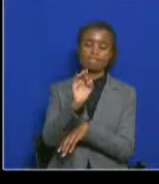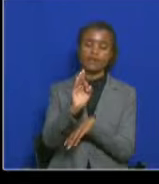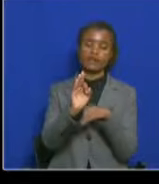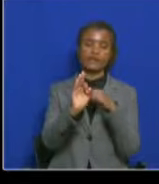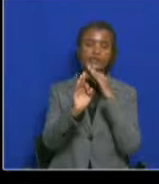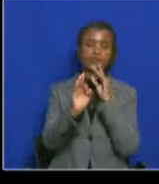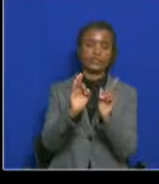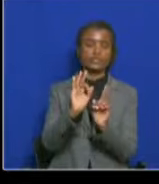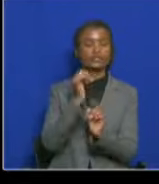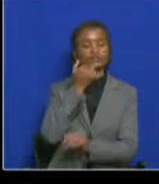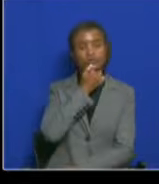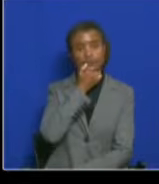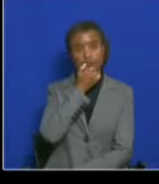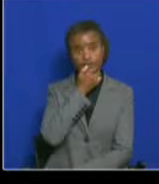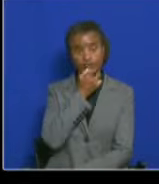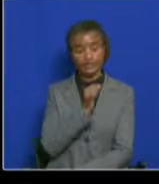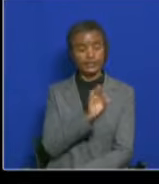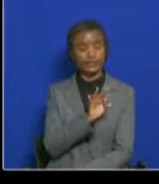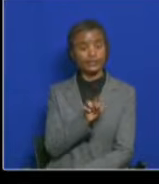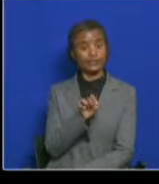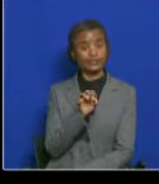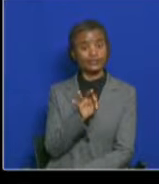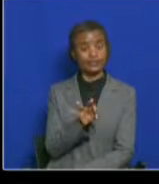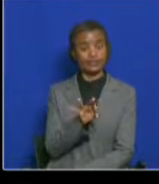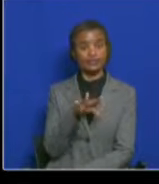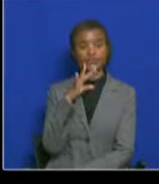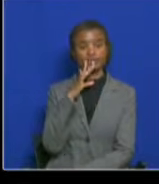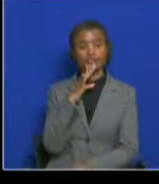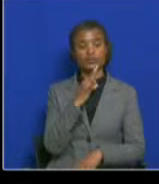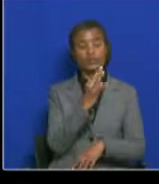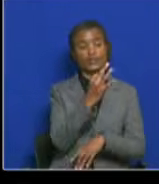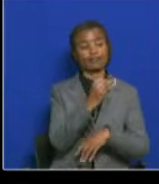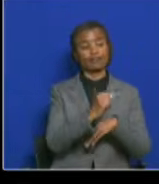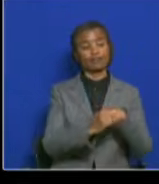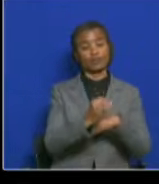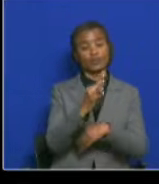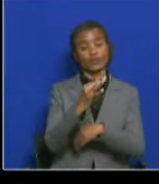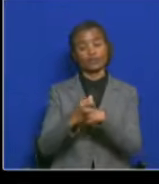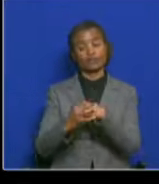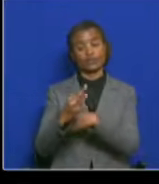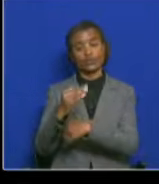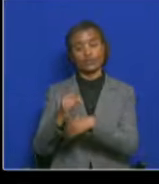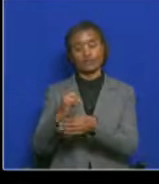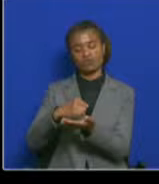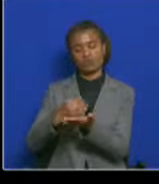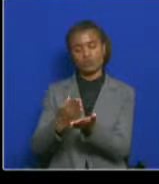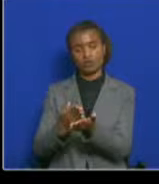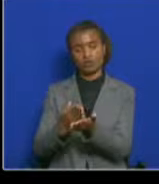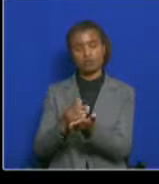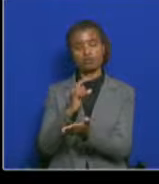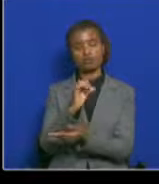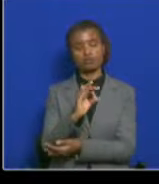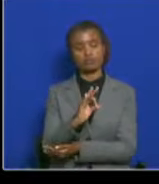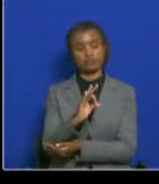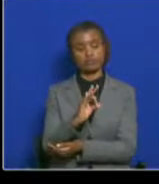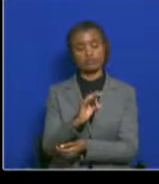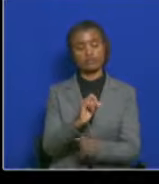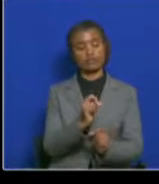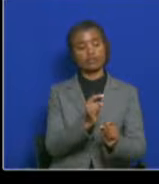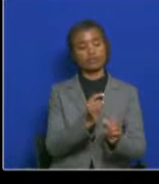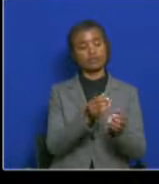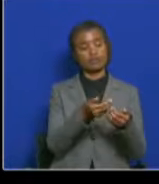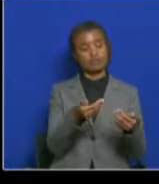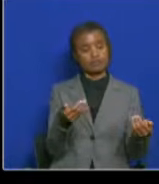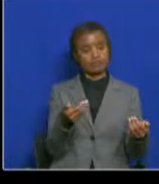a one-third split, so there are three payments, so out of the